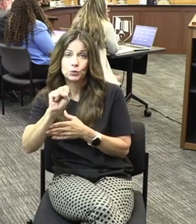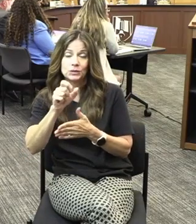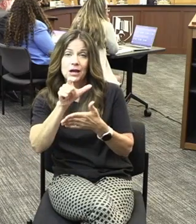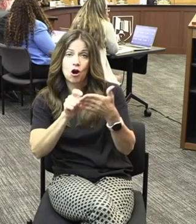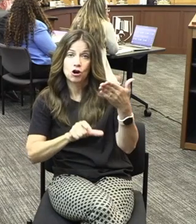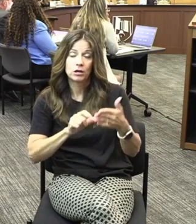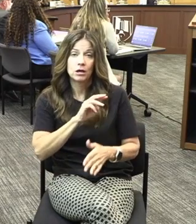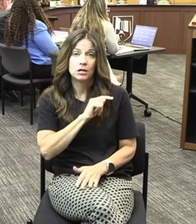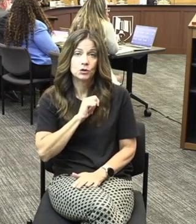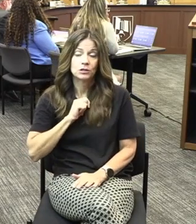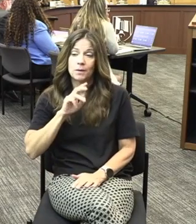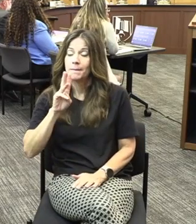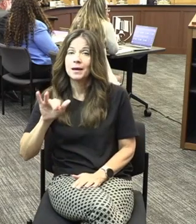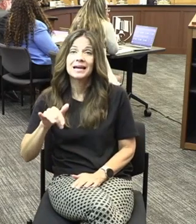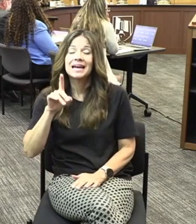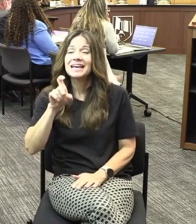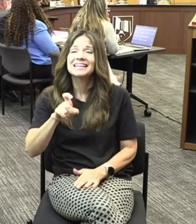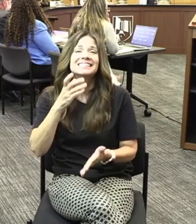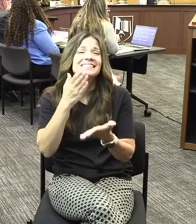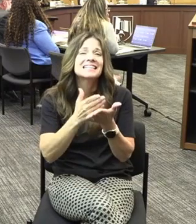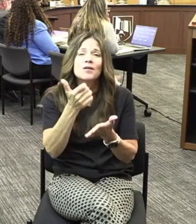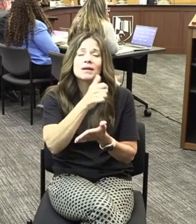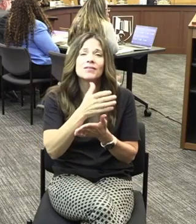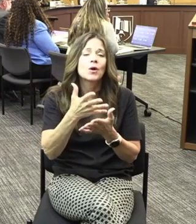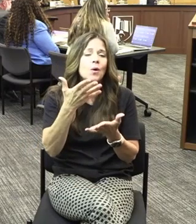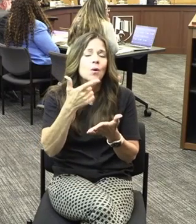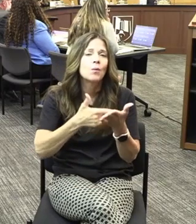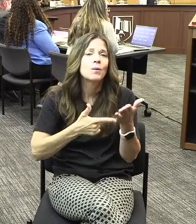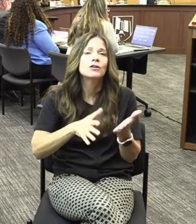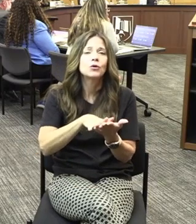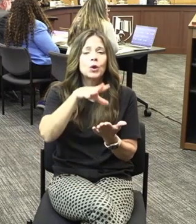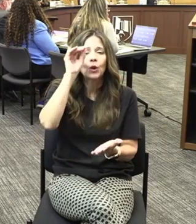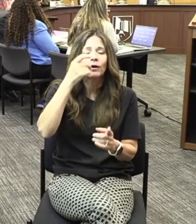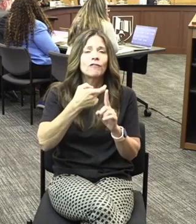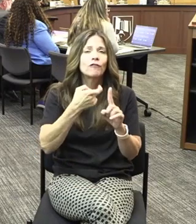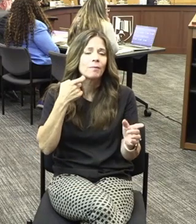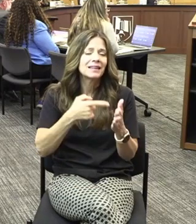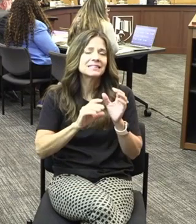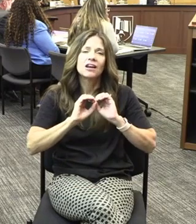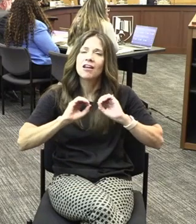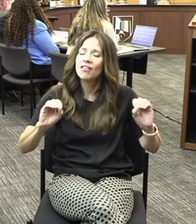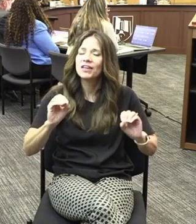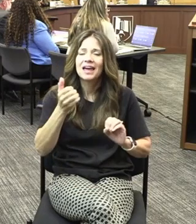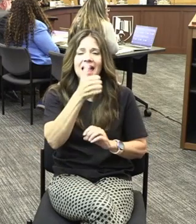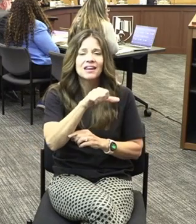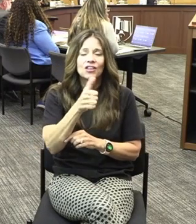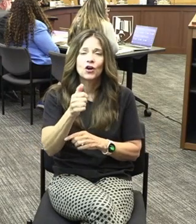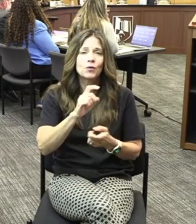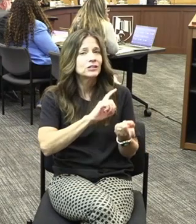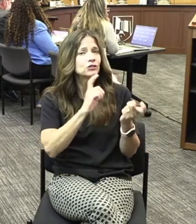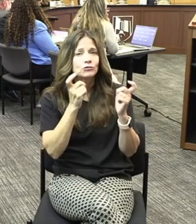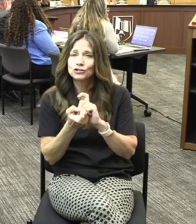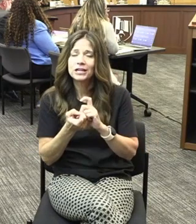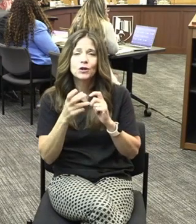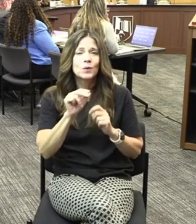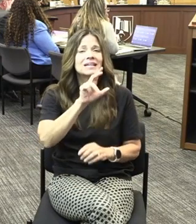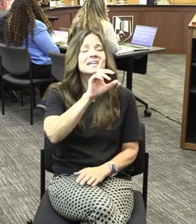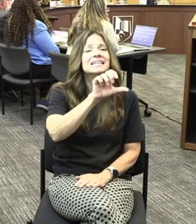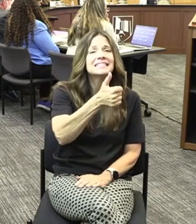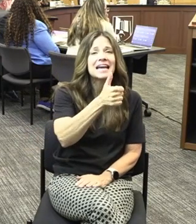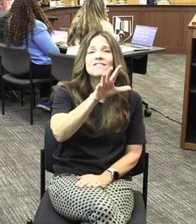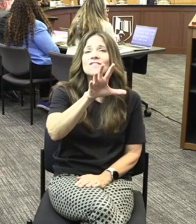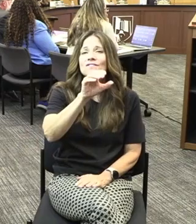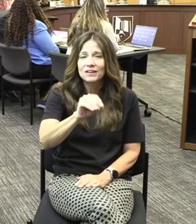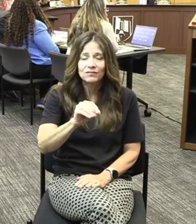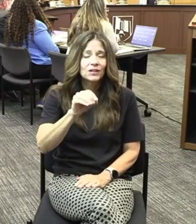Bottomley said, they haven't stopped anything. What's going to be learned from this? Absolutely nothing. Is anything going to change? No. It's 10:50 p.m. We are on the